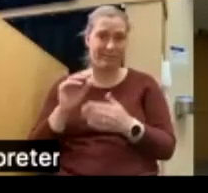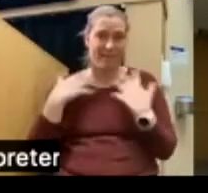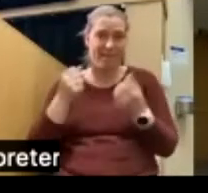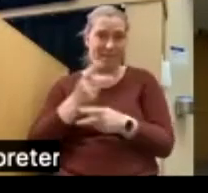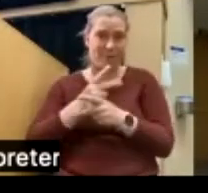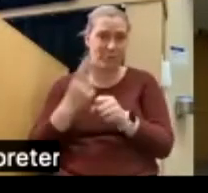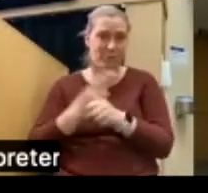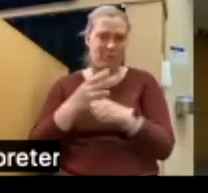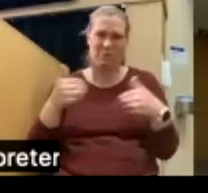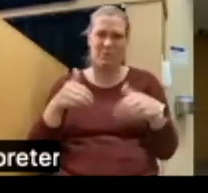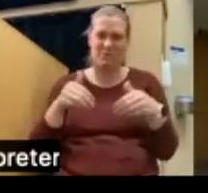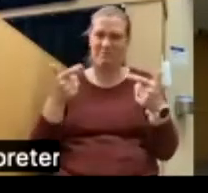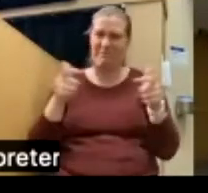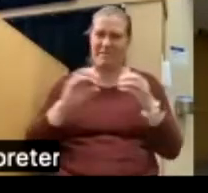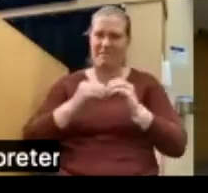quite striking.